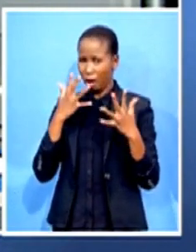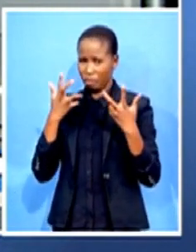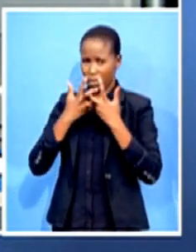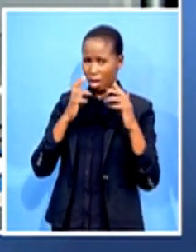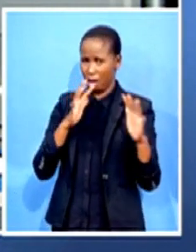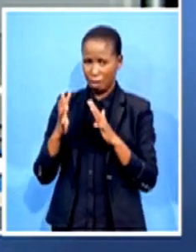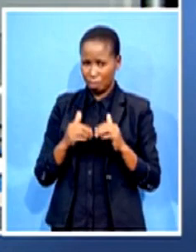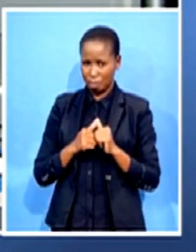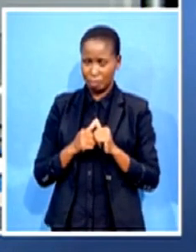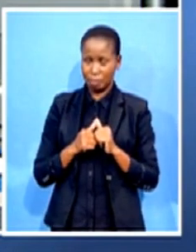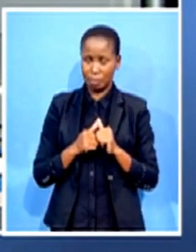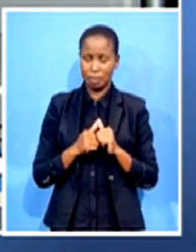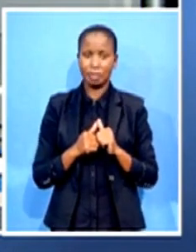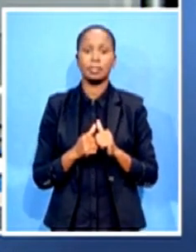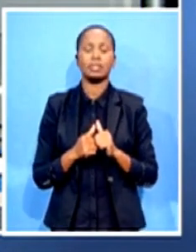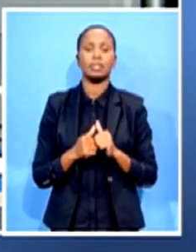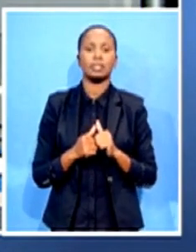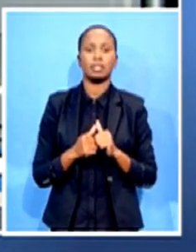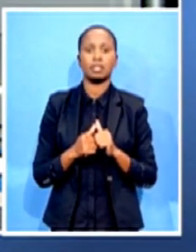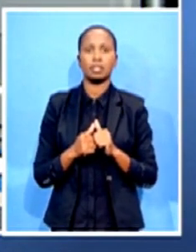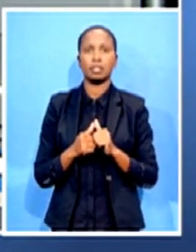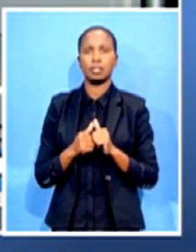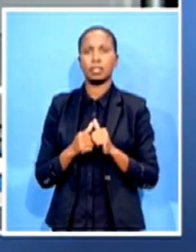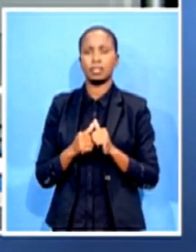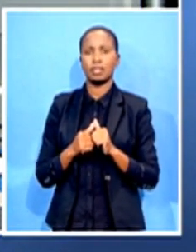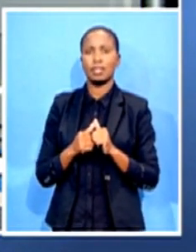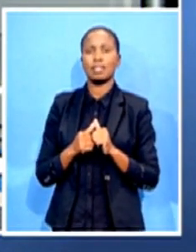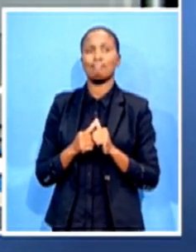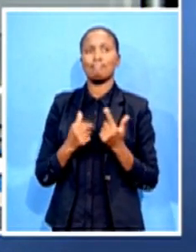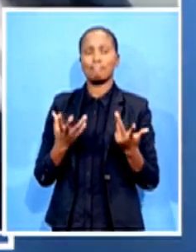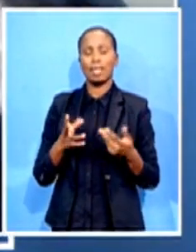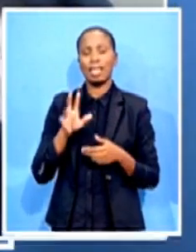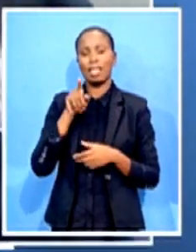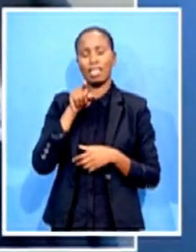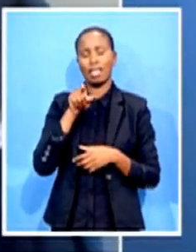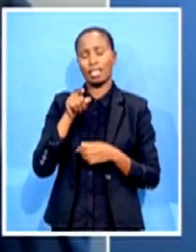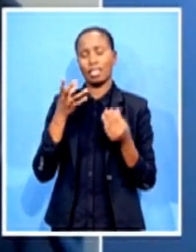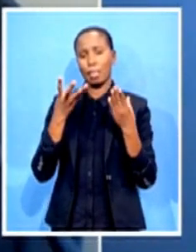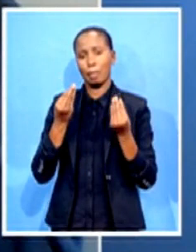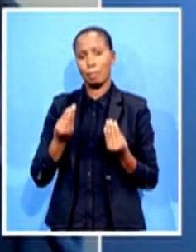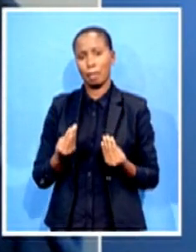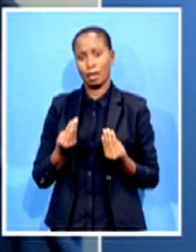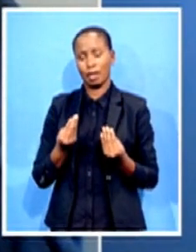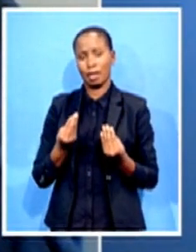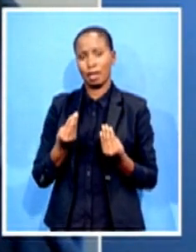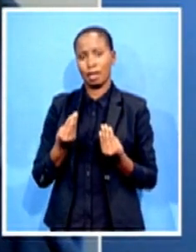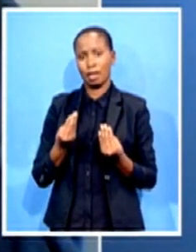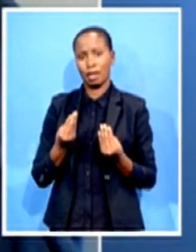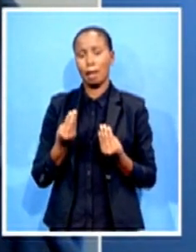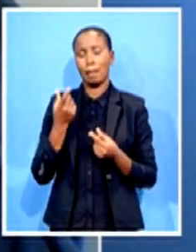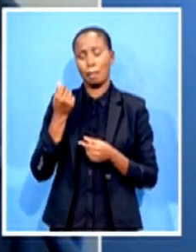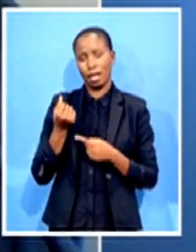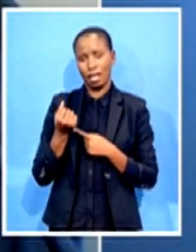You know what? This is a rate that has been speculated for, just to give sort